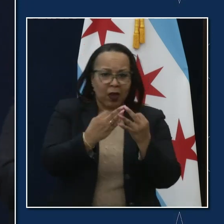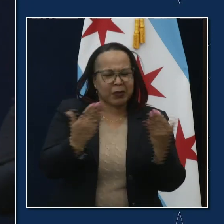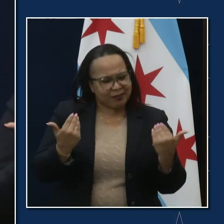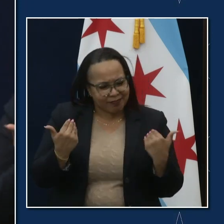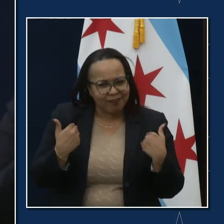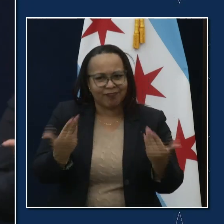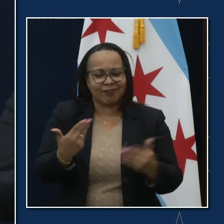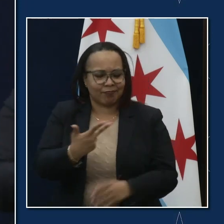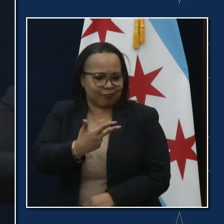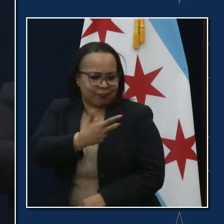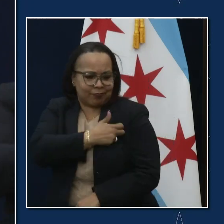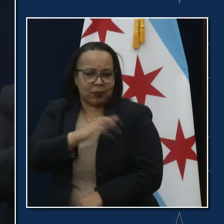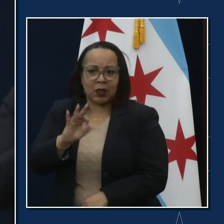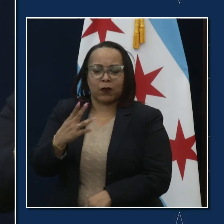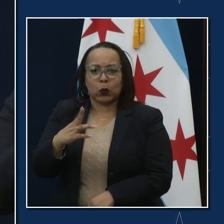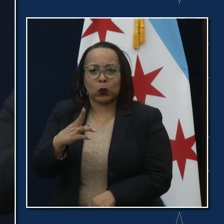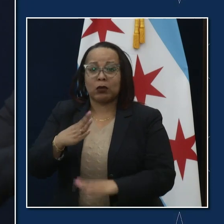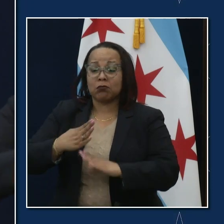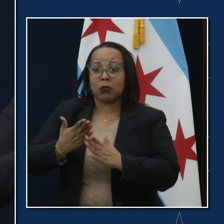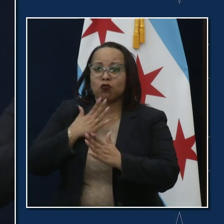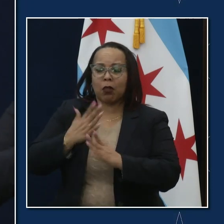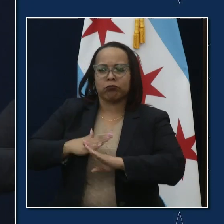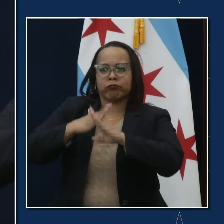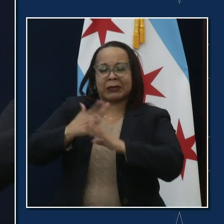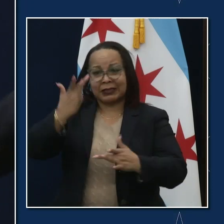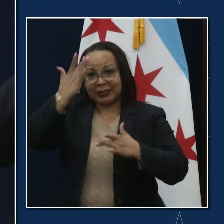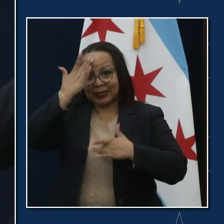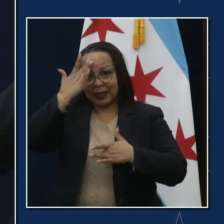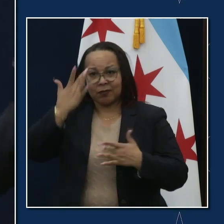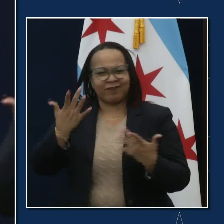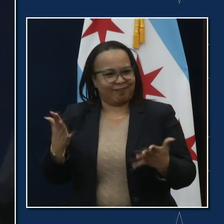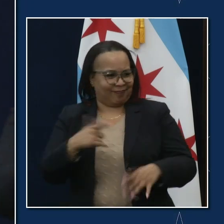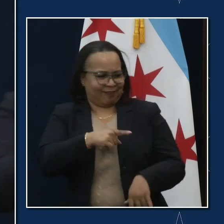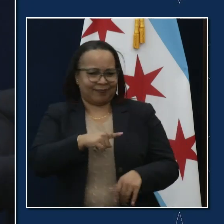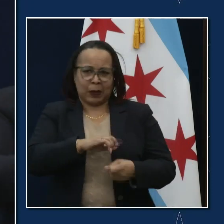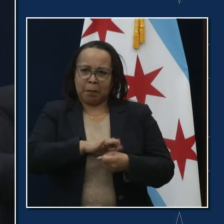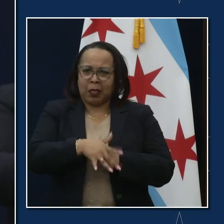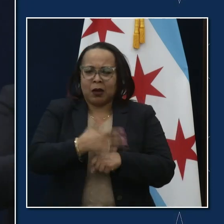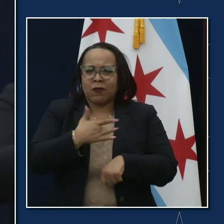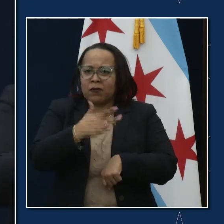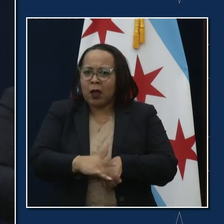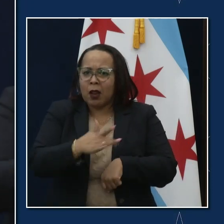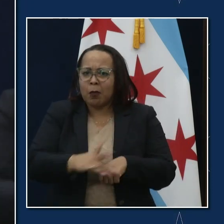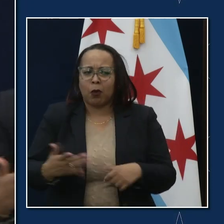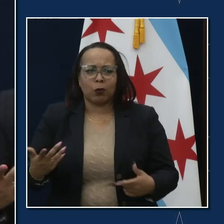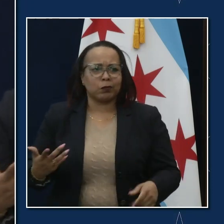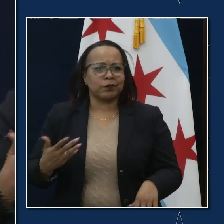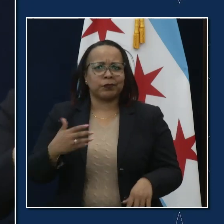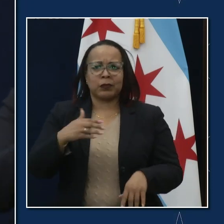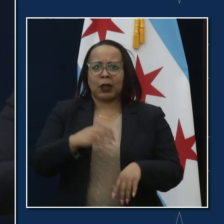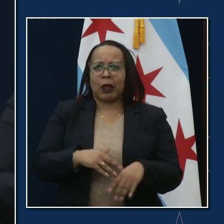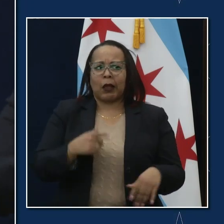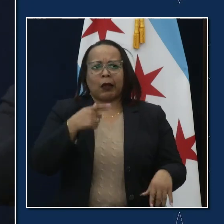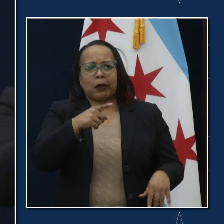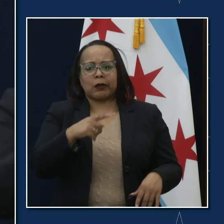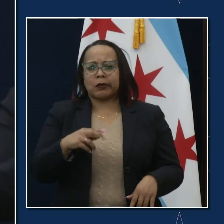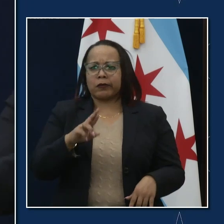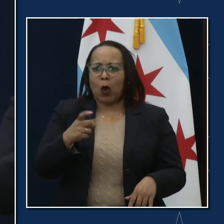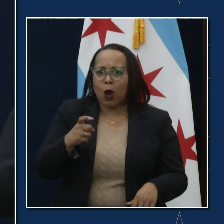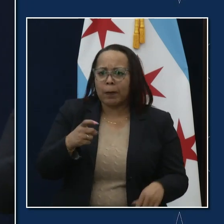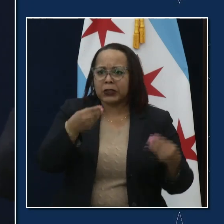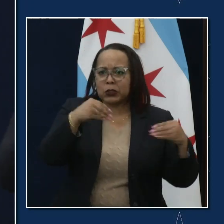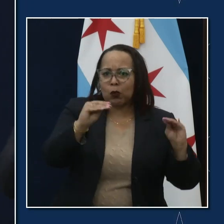flu shot and avoid getting sick. It is widely available at pharmacies, at big box